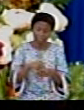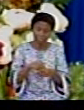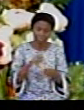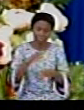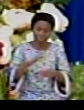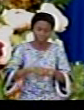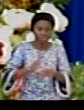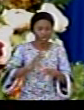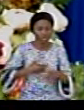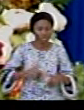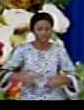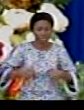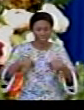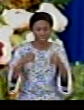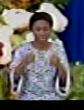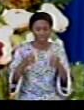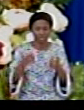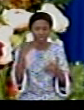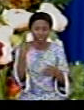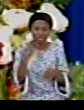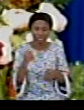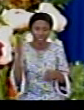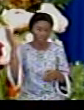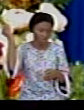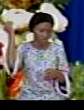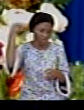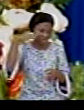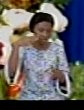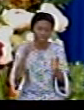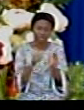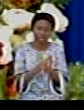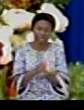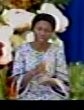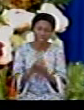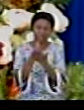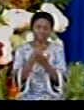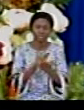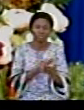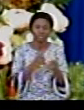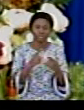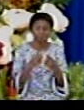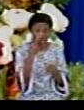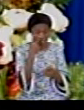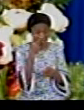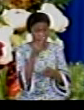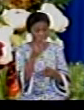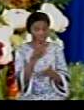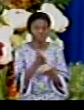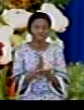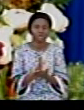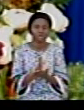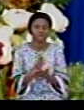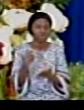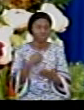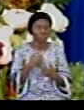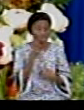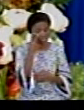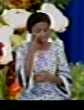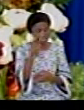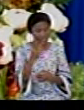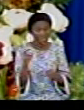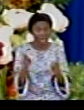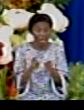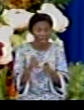our lives. The grace that made us to see aright, we saw as we should